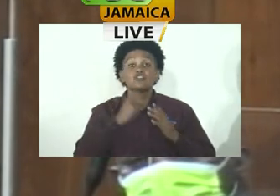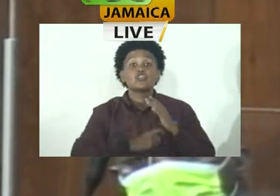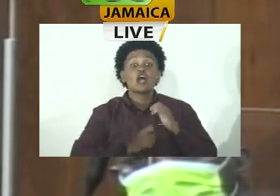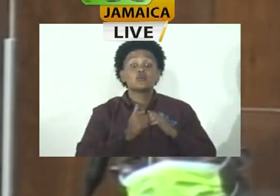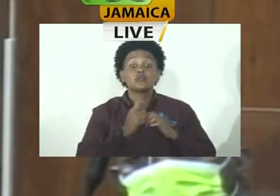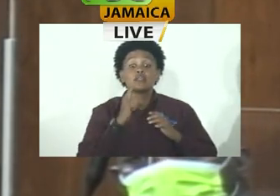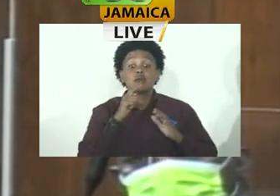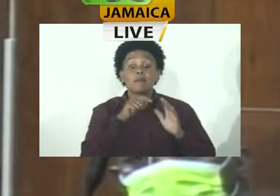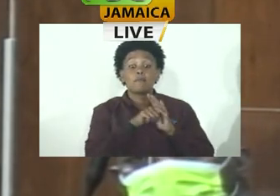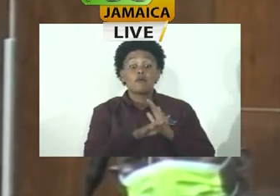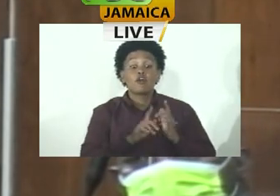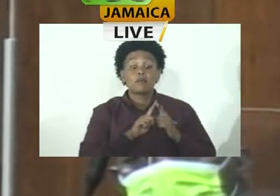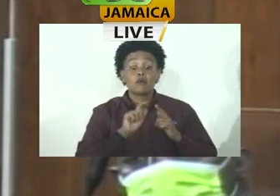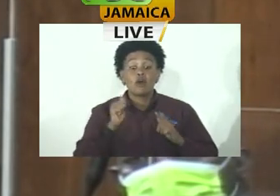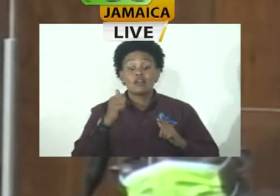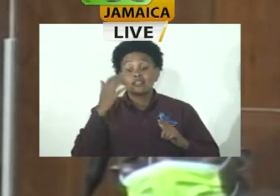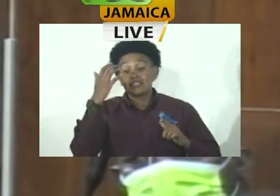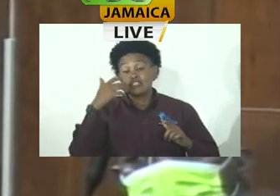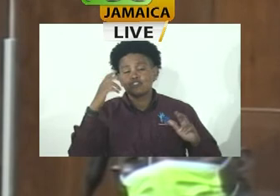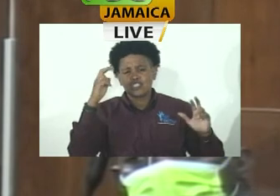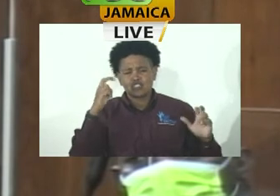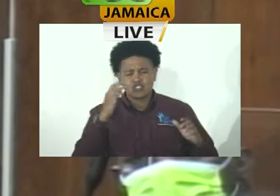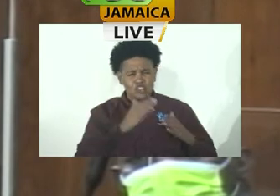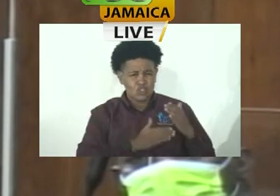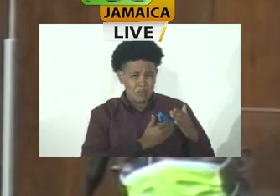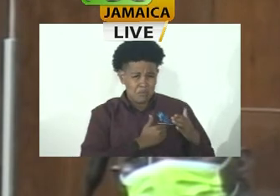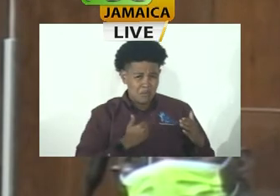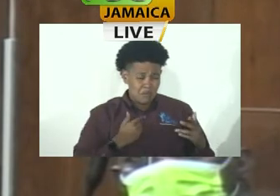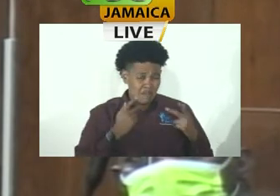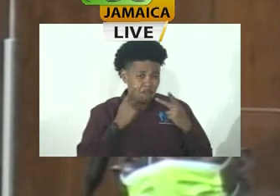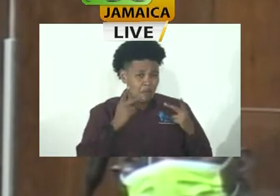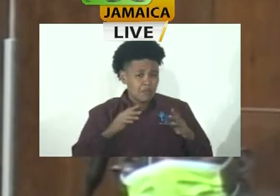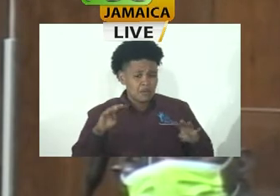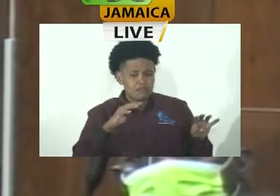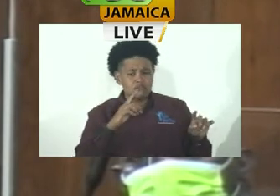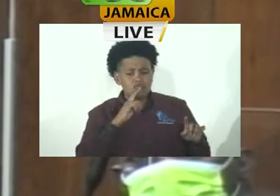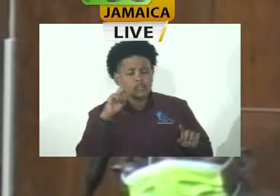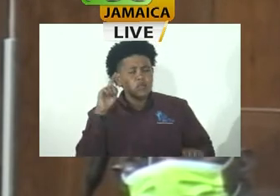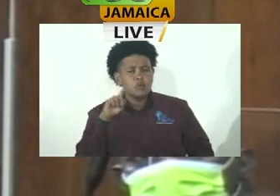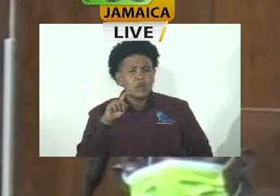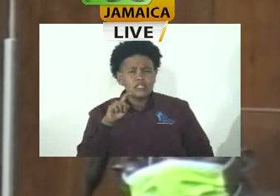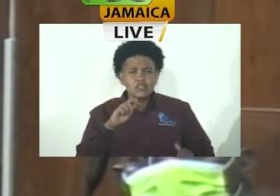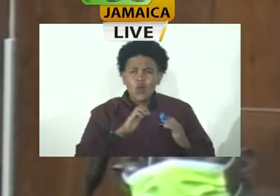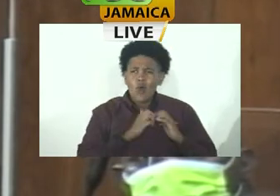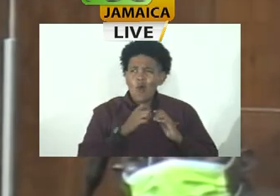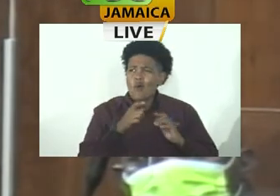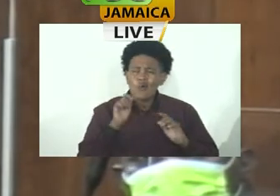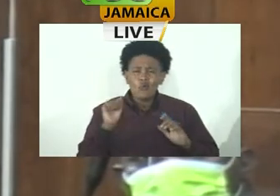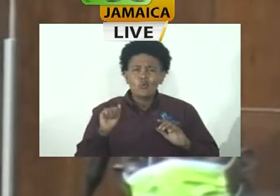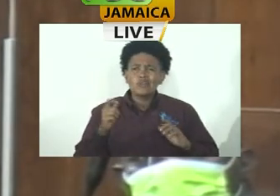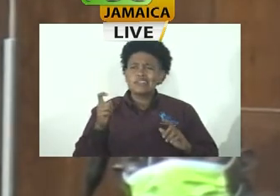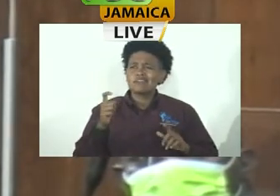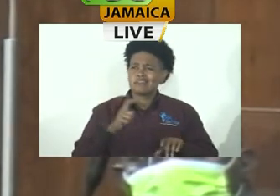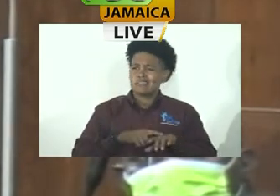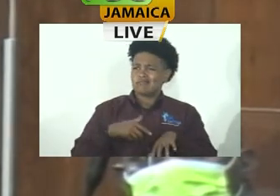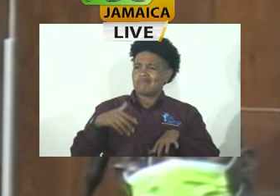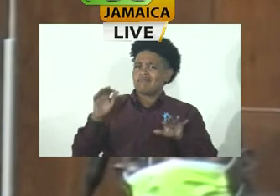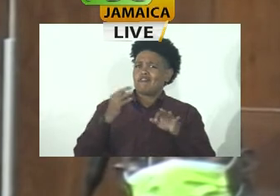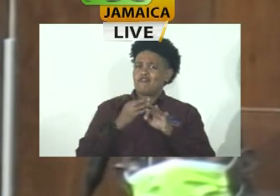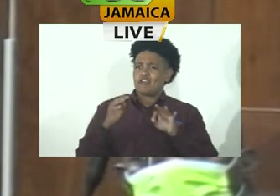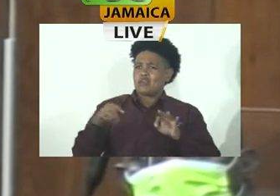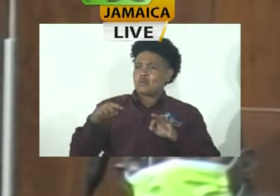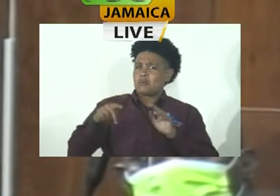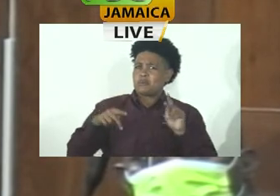and other serious offenses some members of the public question how bail could be granted to those individuals